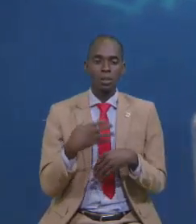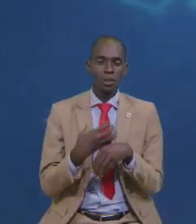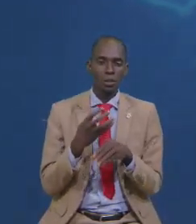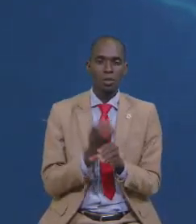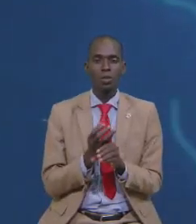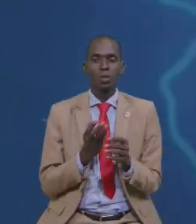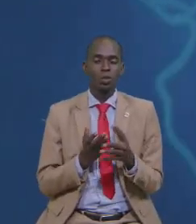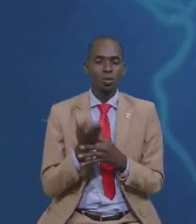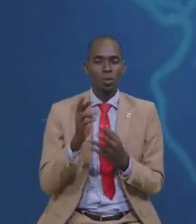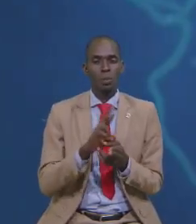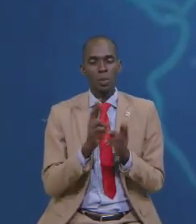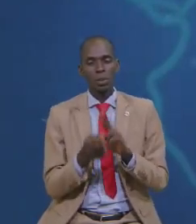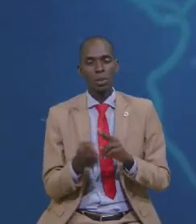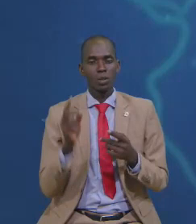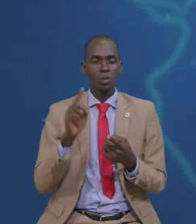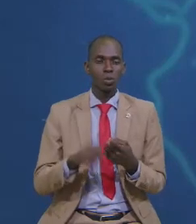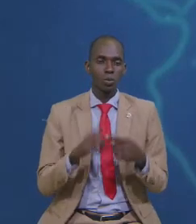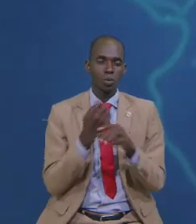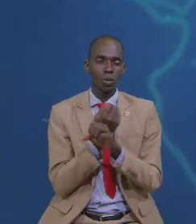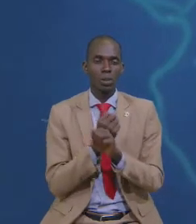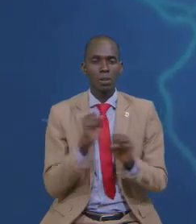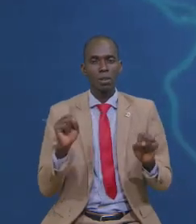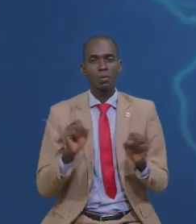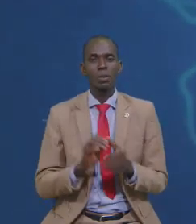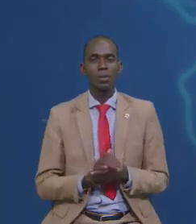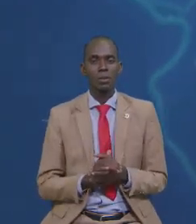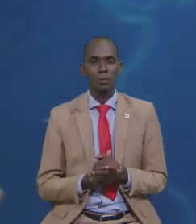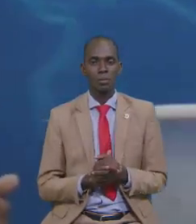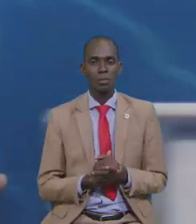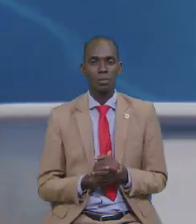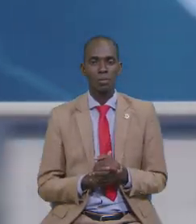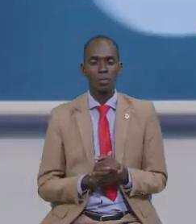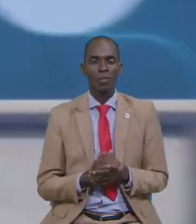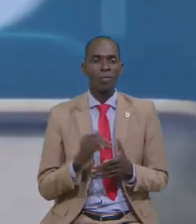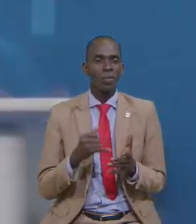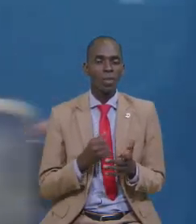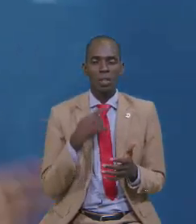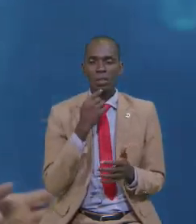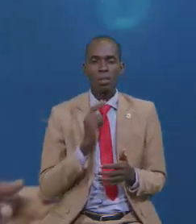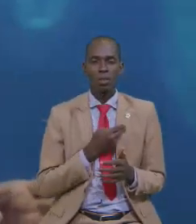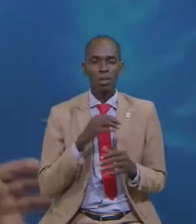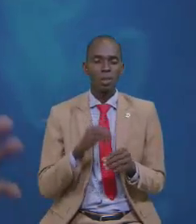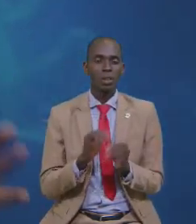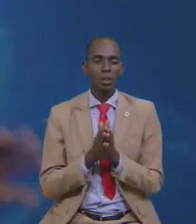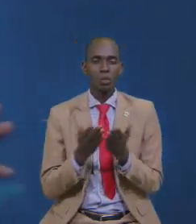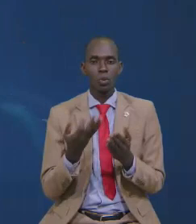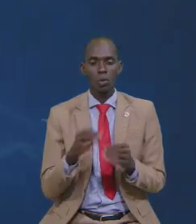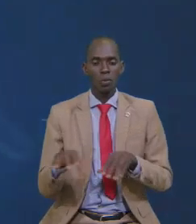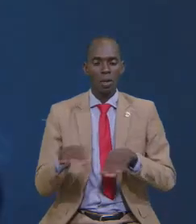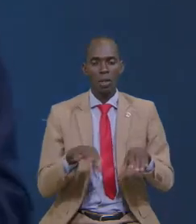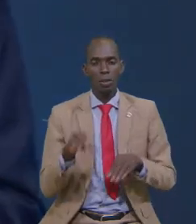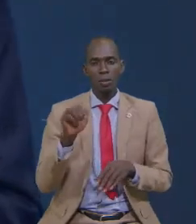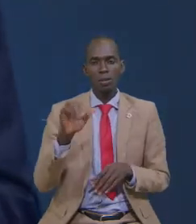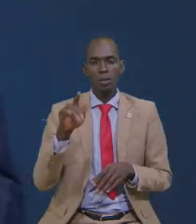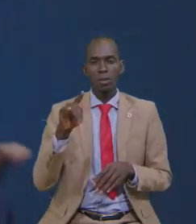regeneration through repentance unto salvation. It tells us in Acts of the Apostles chapter 5. Acts